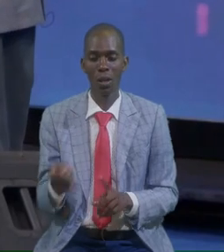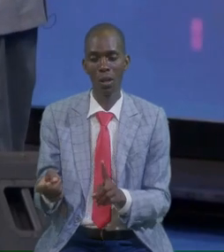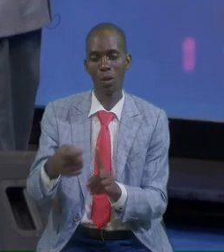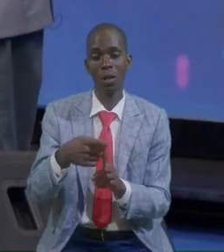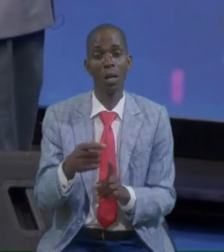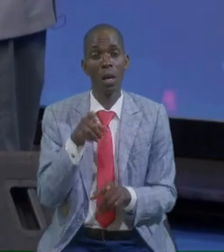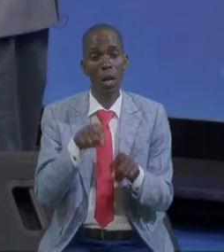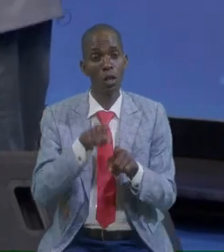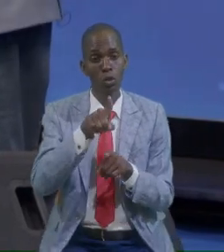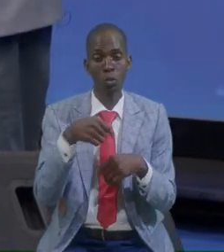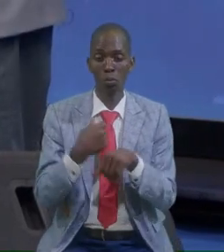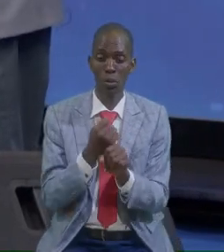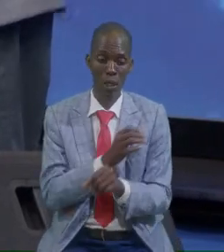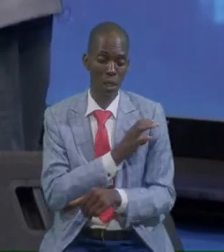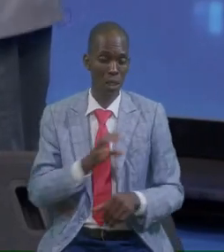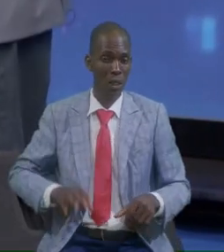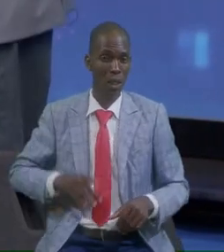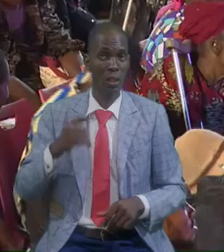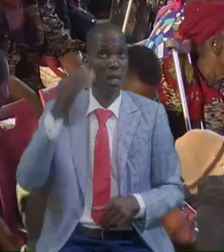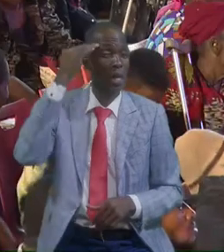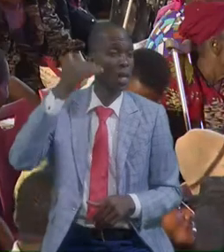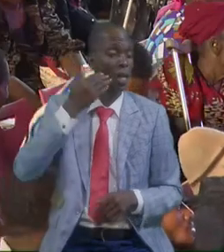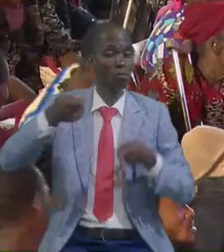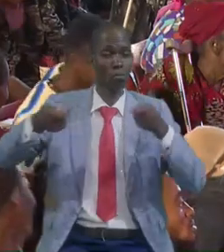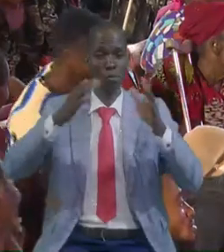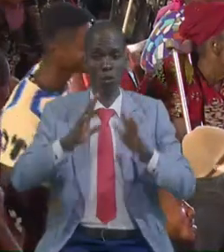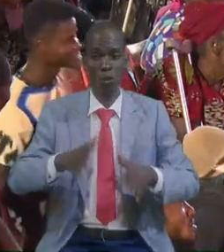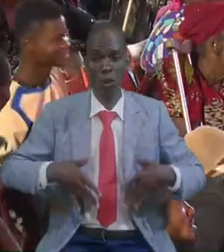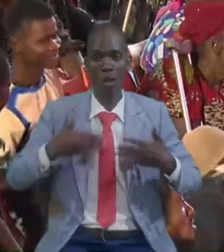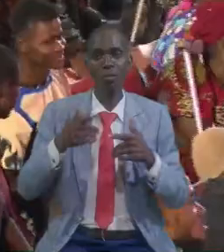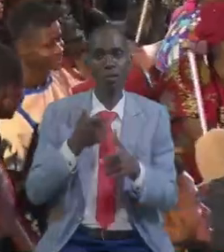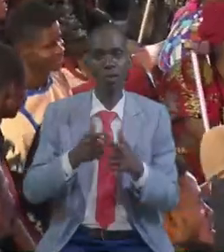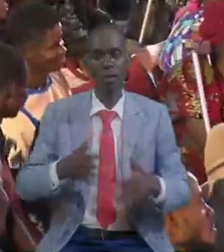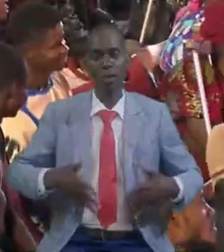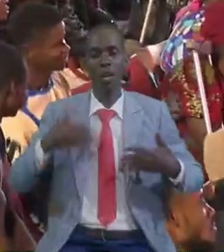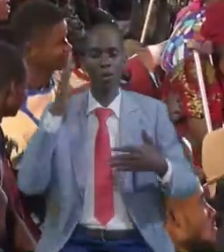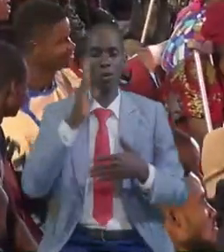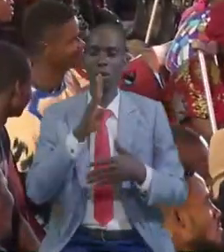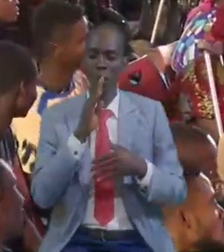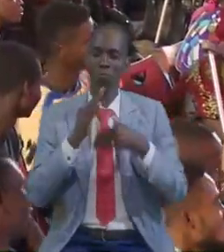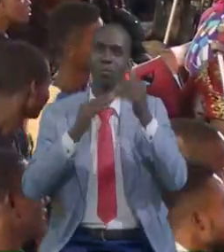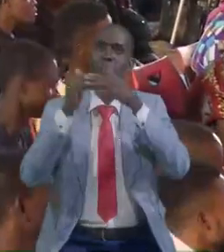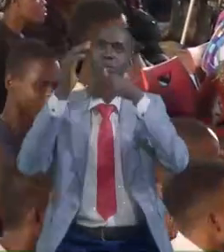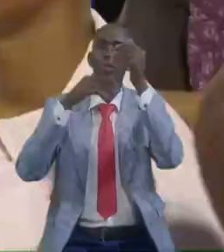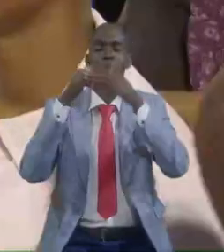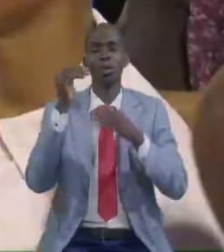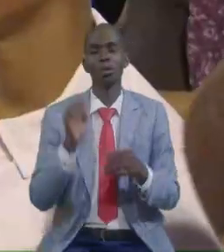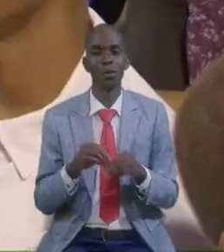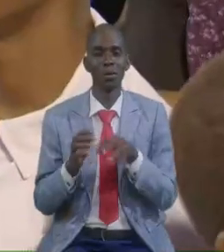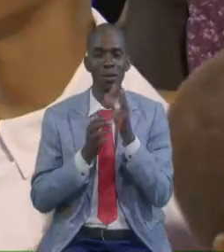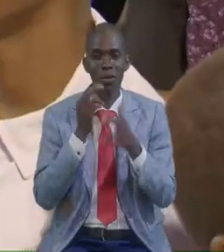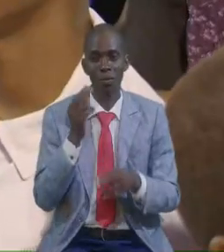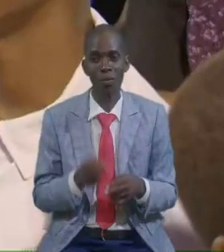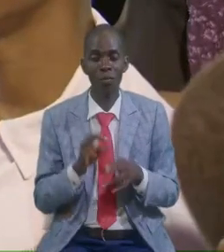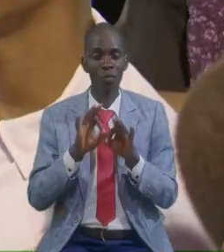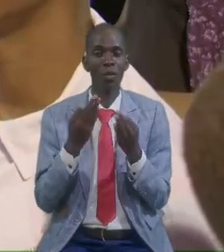head of your life will be built up. Your family will be built up. And